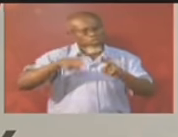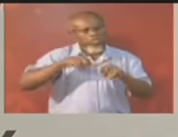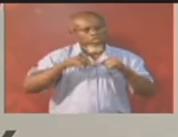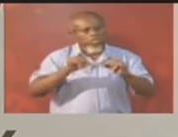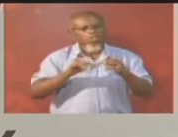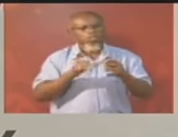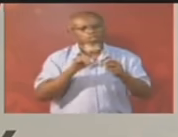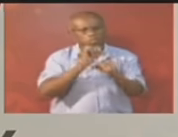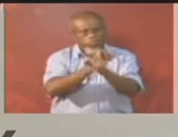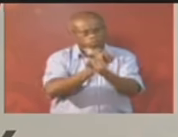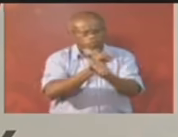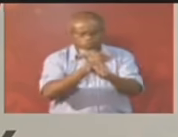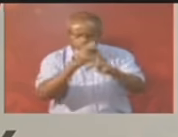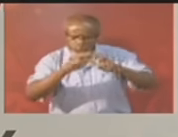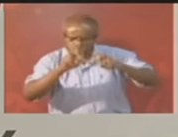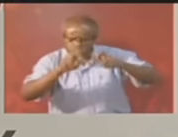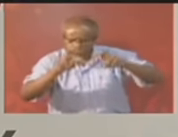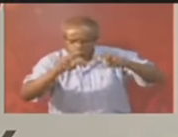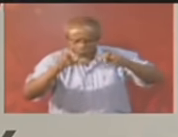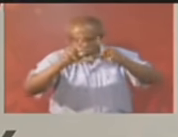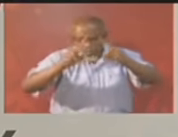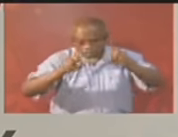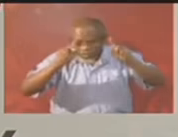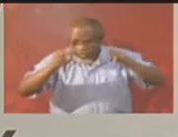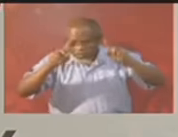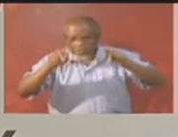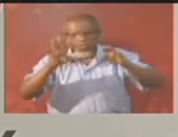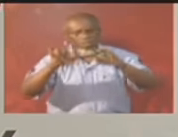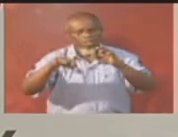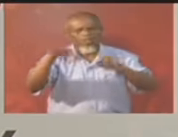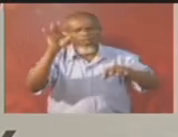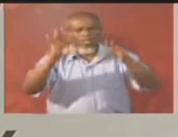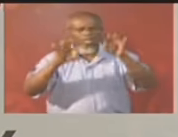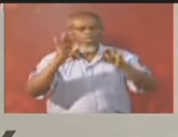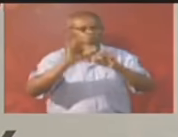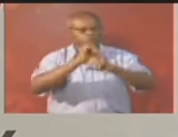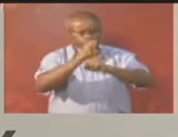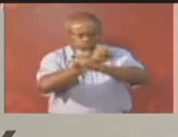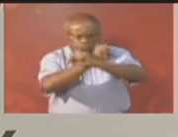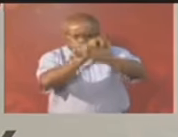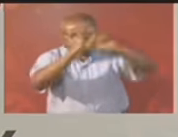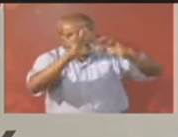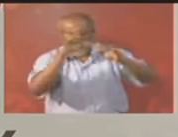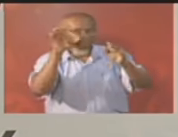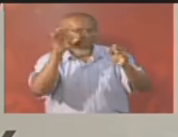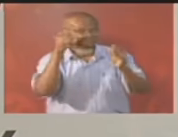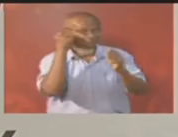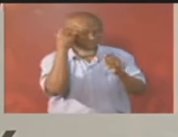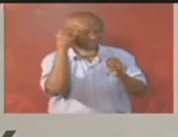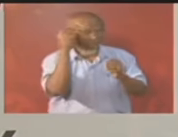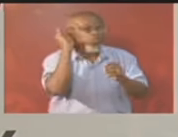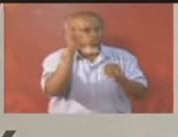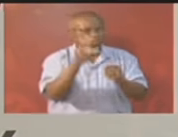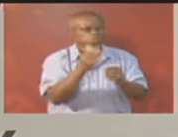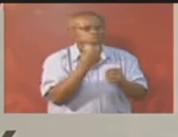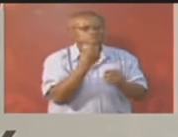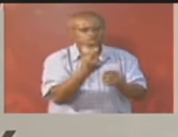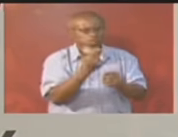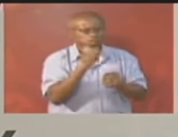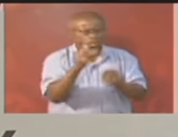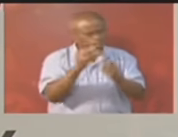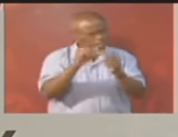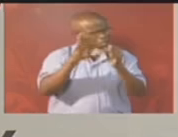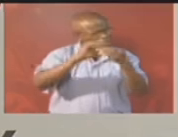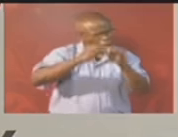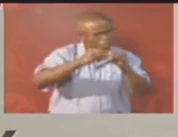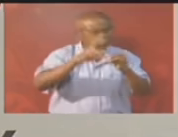sequencing. And when we have a clearer, better picture of that, we will be able to give you a more accurate idea, not of the numbers, but of the overall